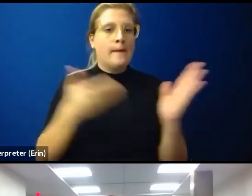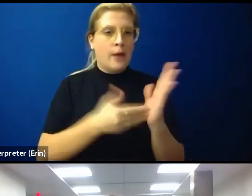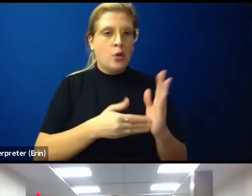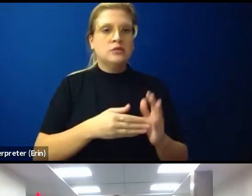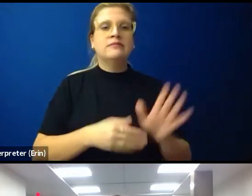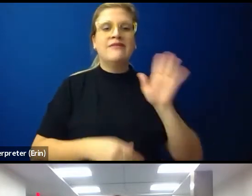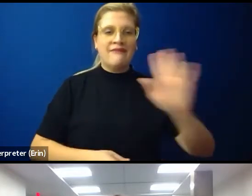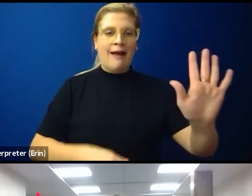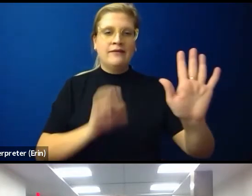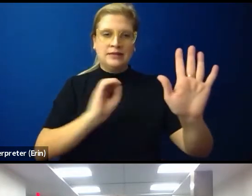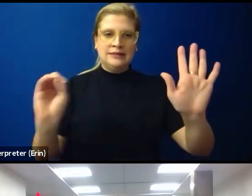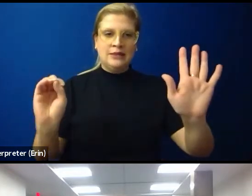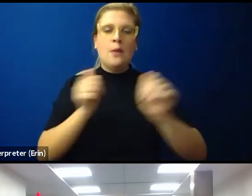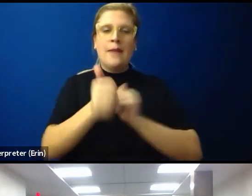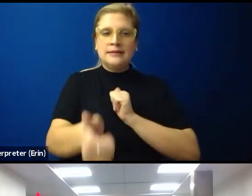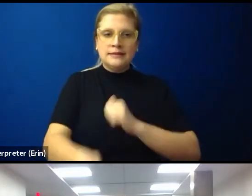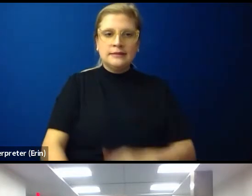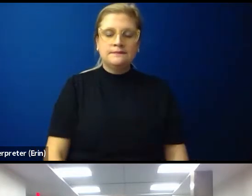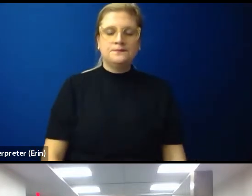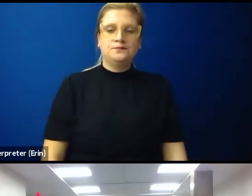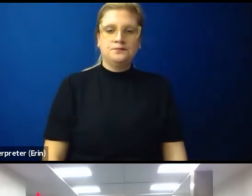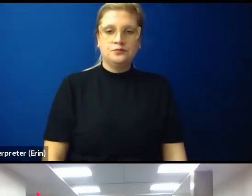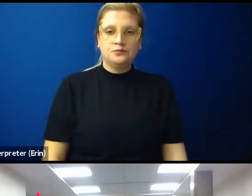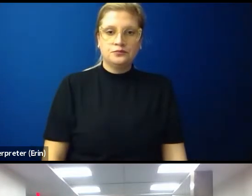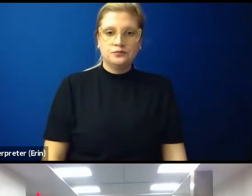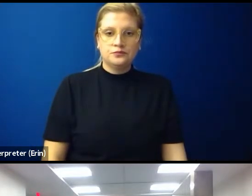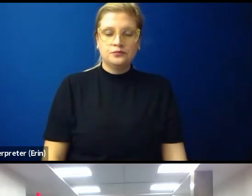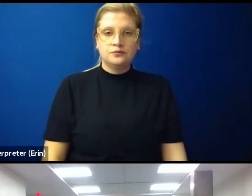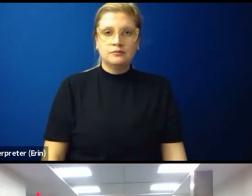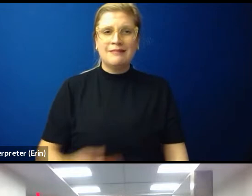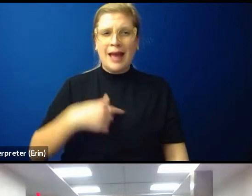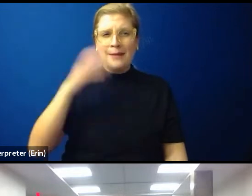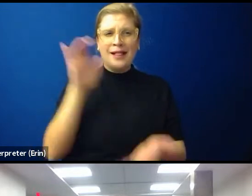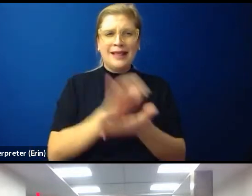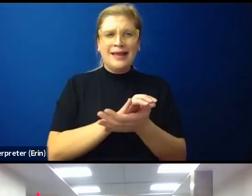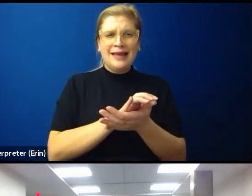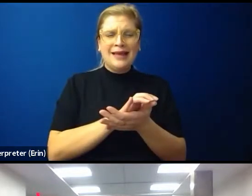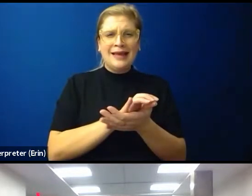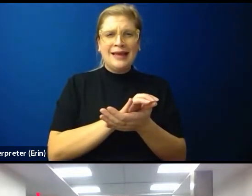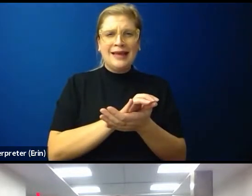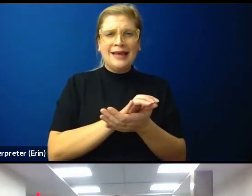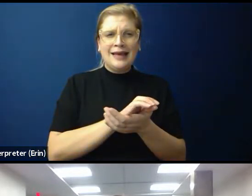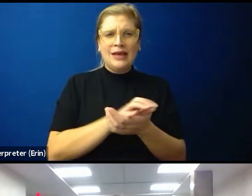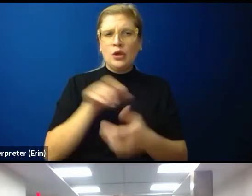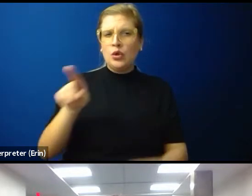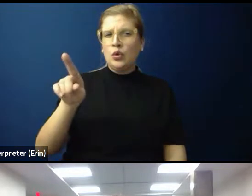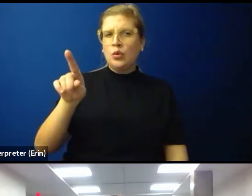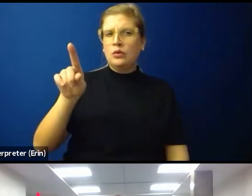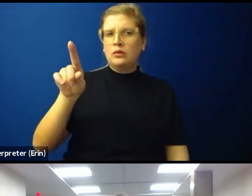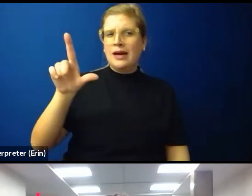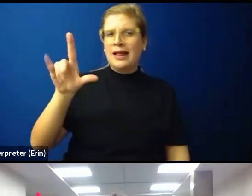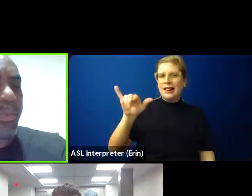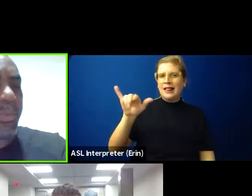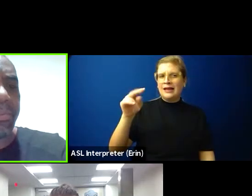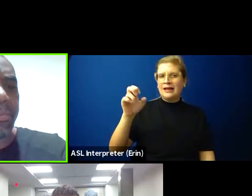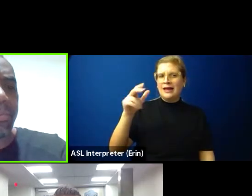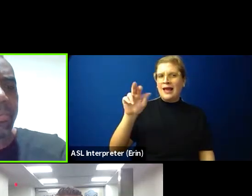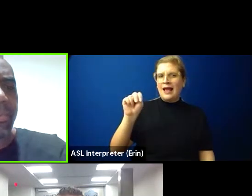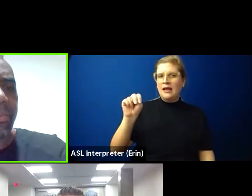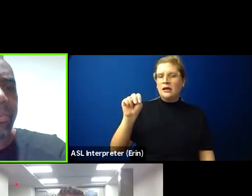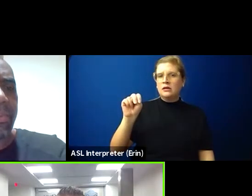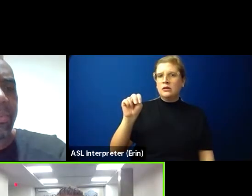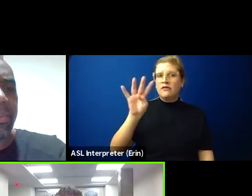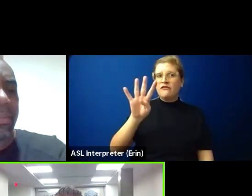5-0. I believe this is also you, also Commissioner Linhan, the 411 Collective